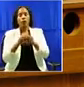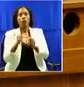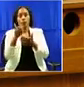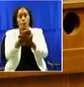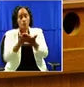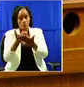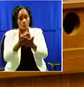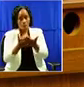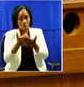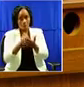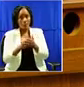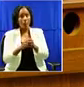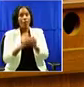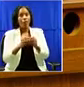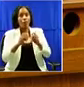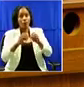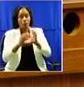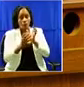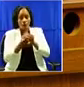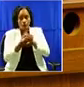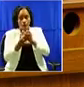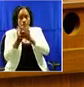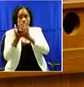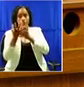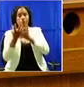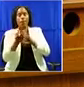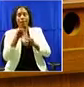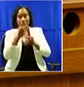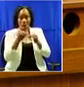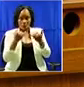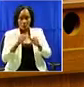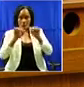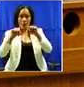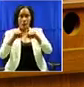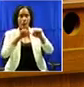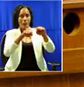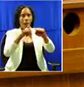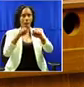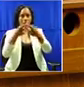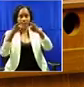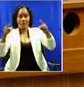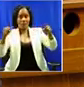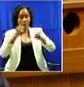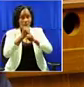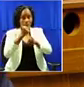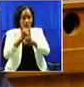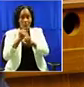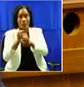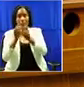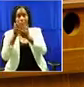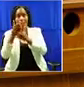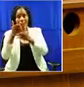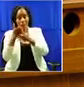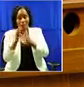now come into its own to enable all the various tasks and interventions that we have